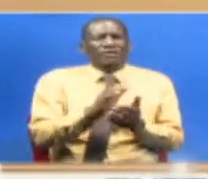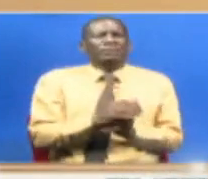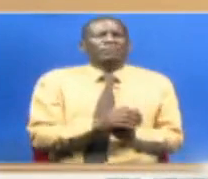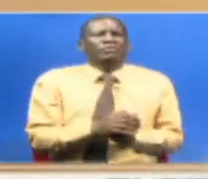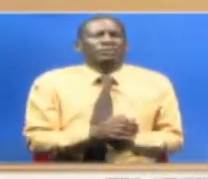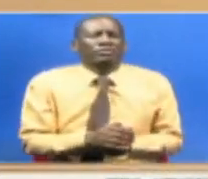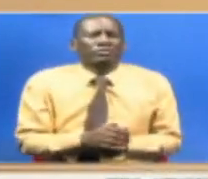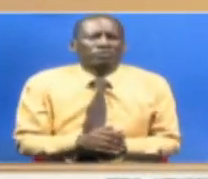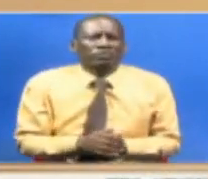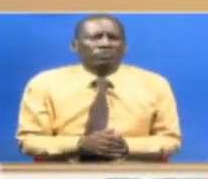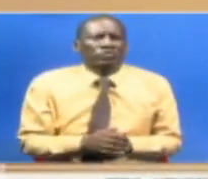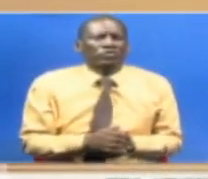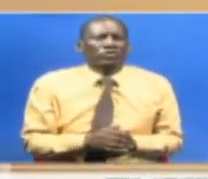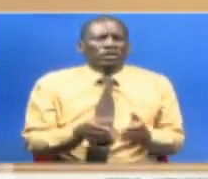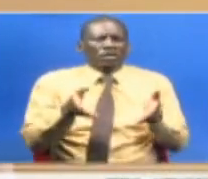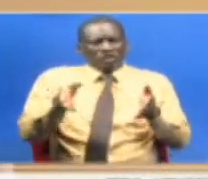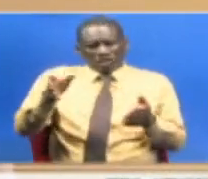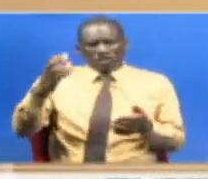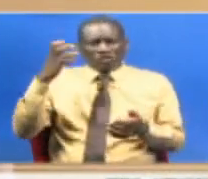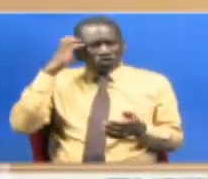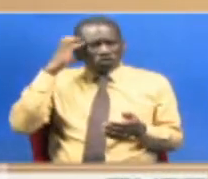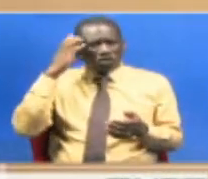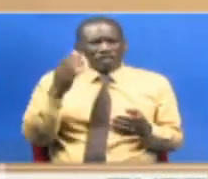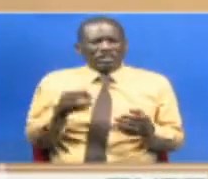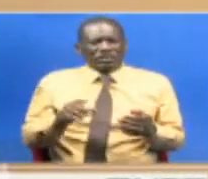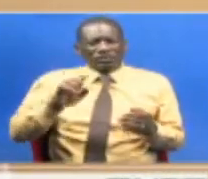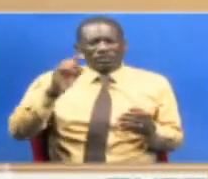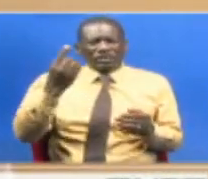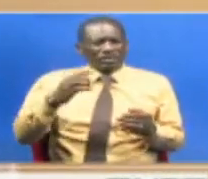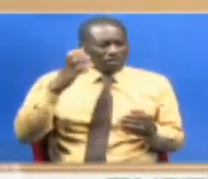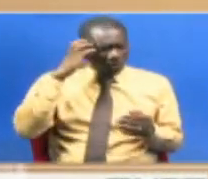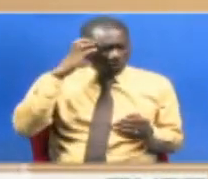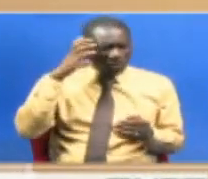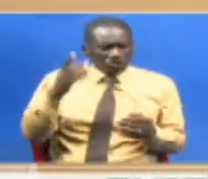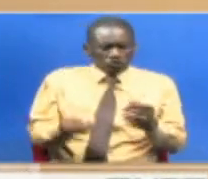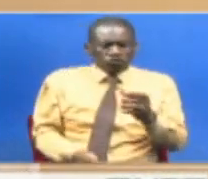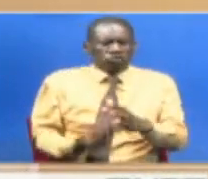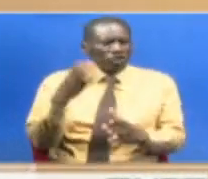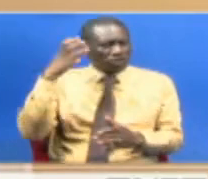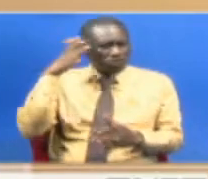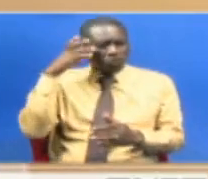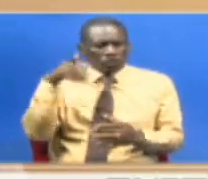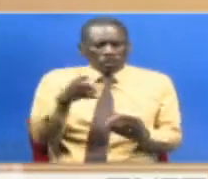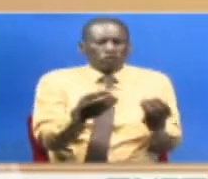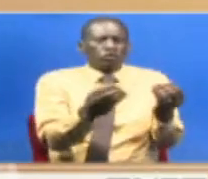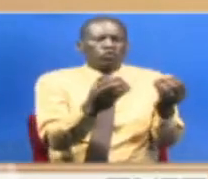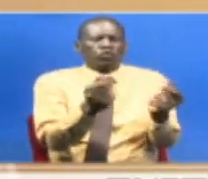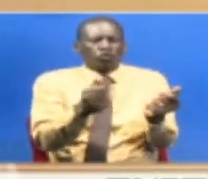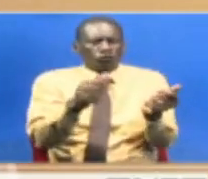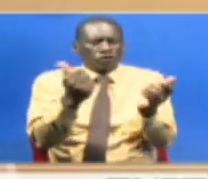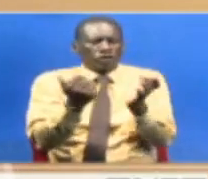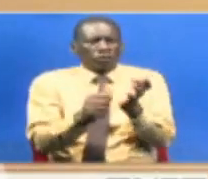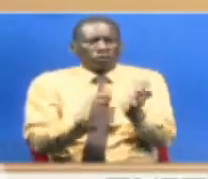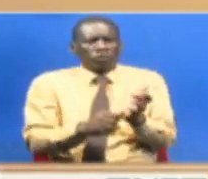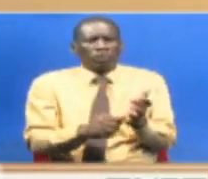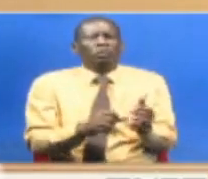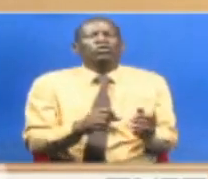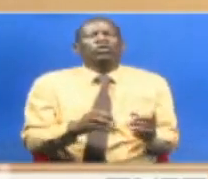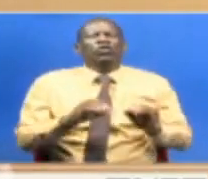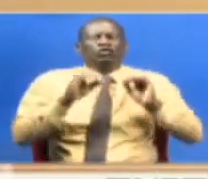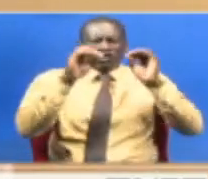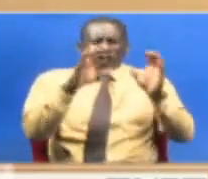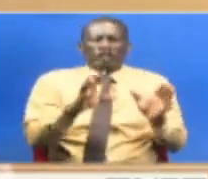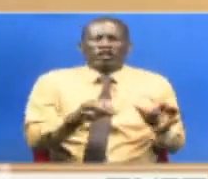Establishing Nuria College was to initially find a solution to the exodus